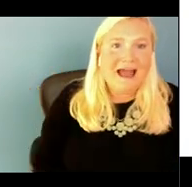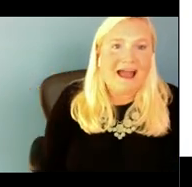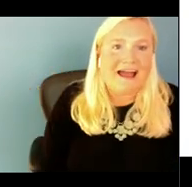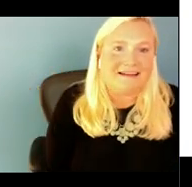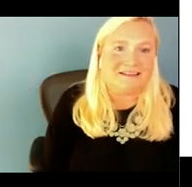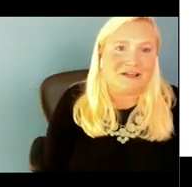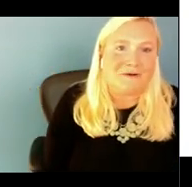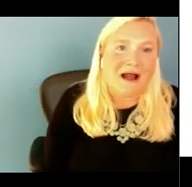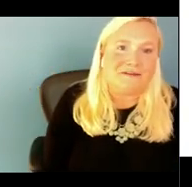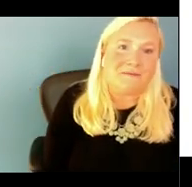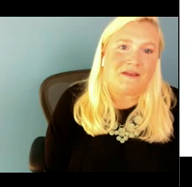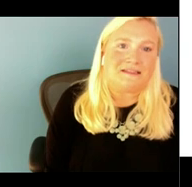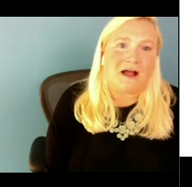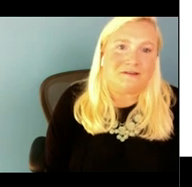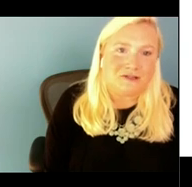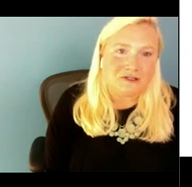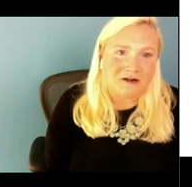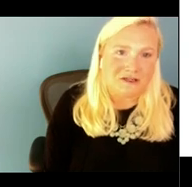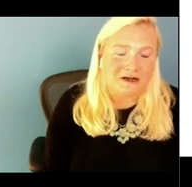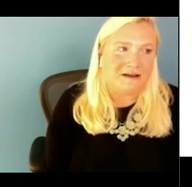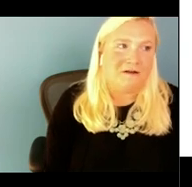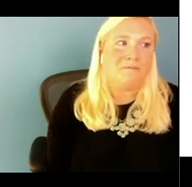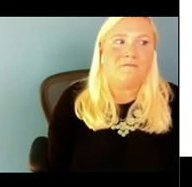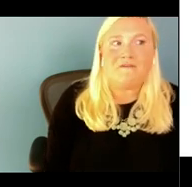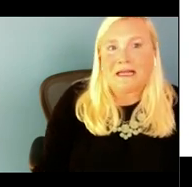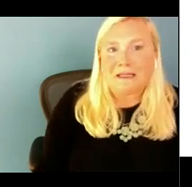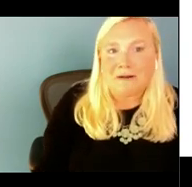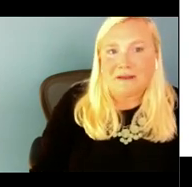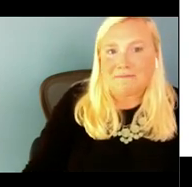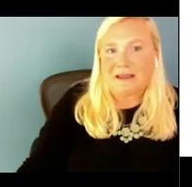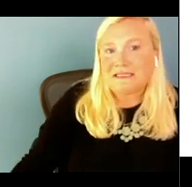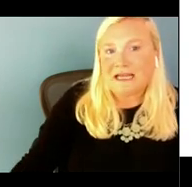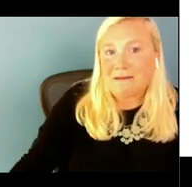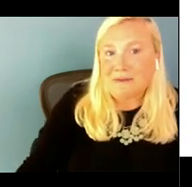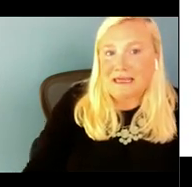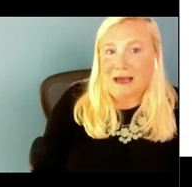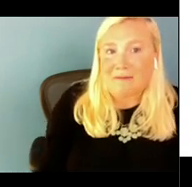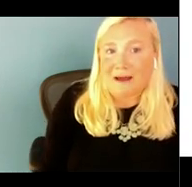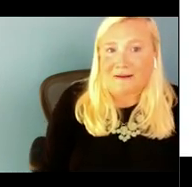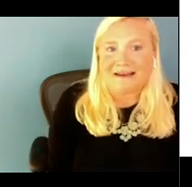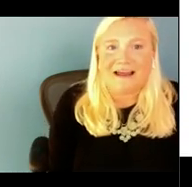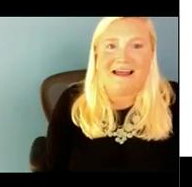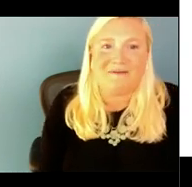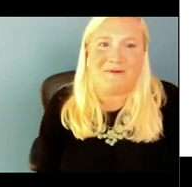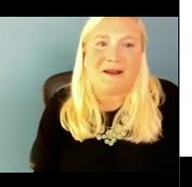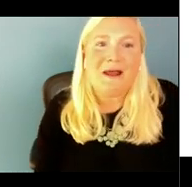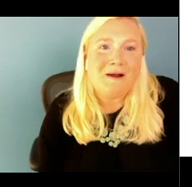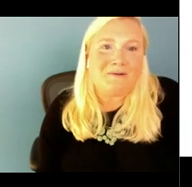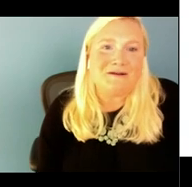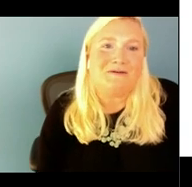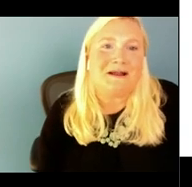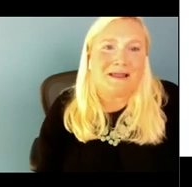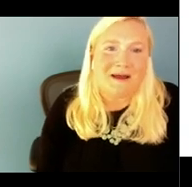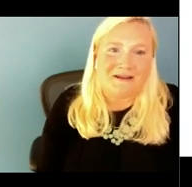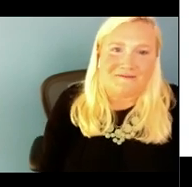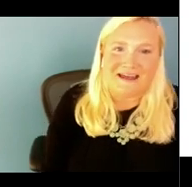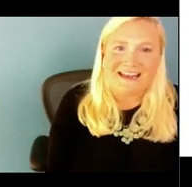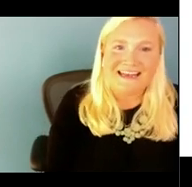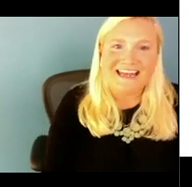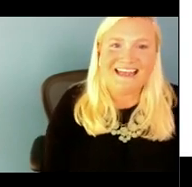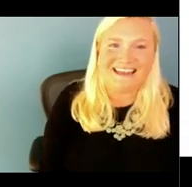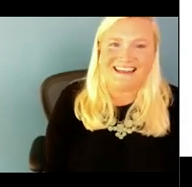play, and to have something that's unstructured, feeling a little bit maybe type B about it would